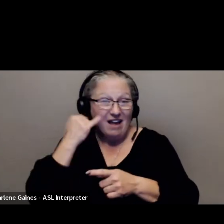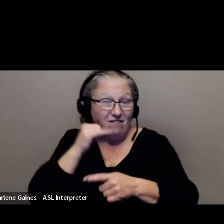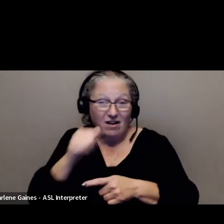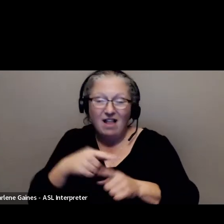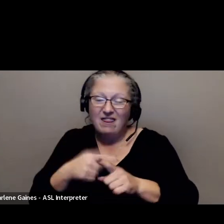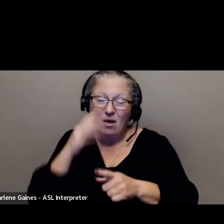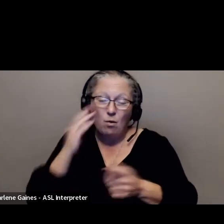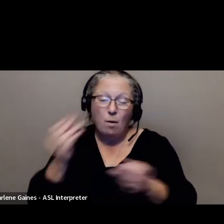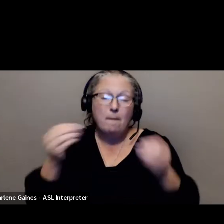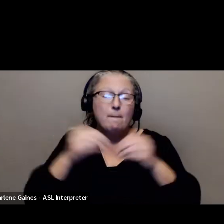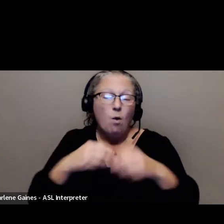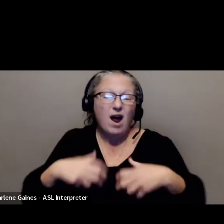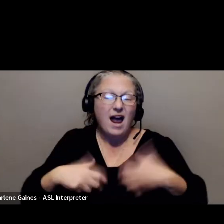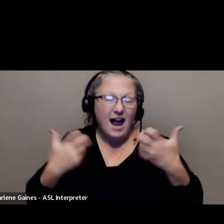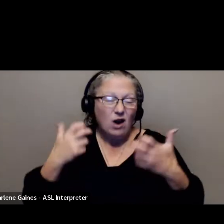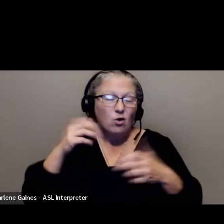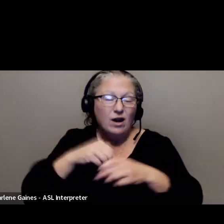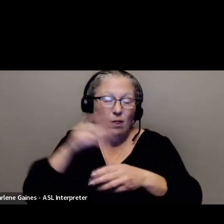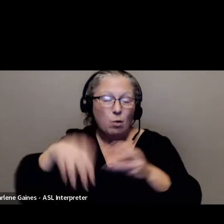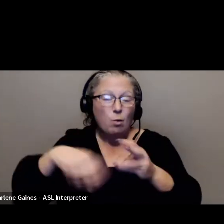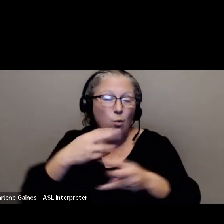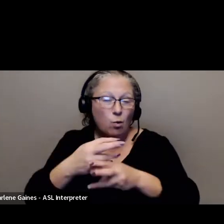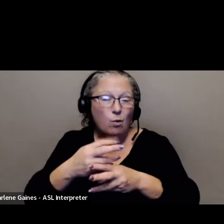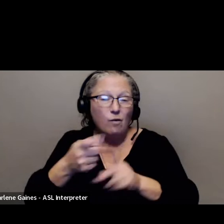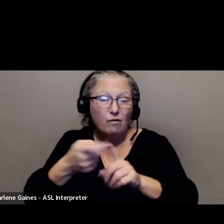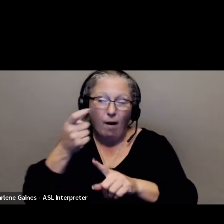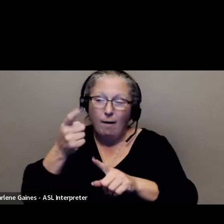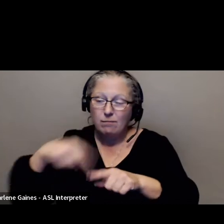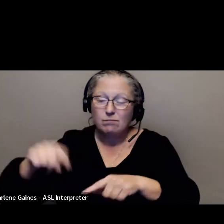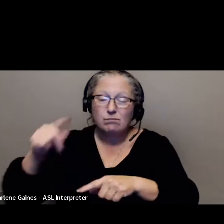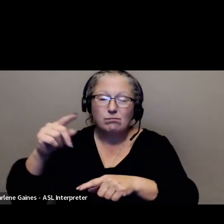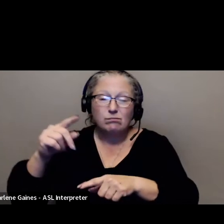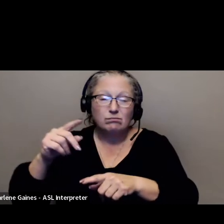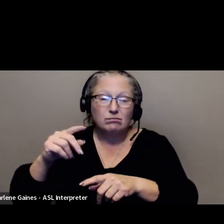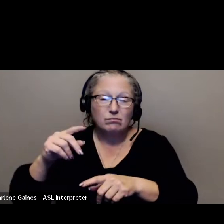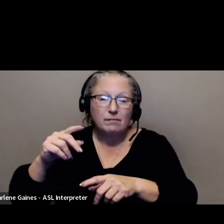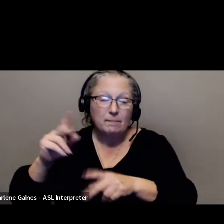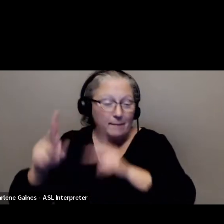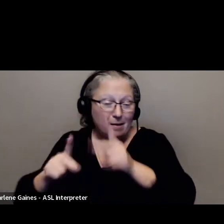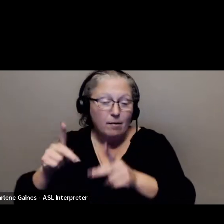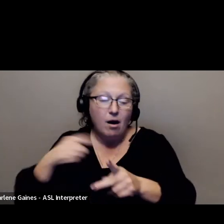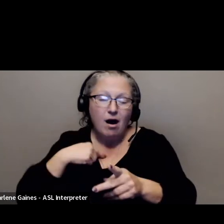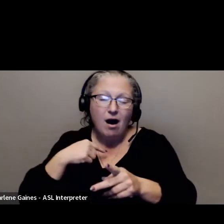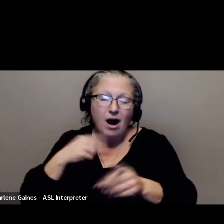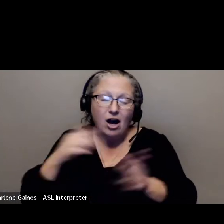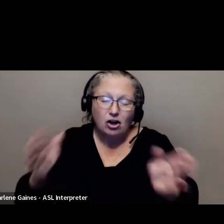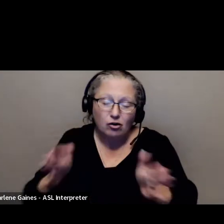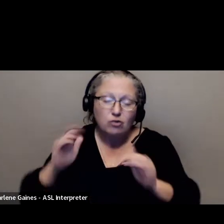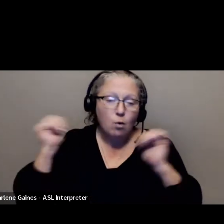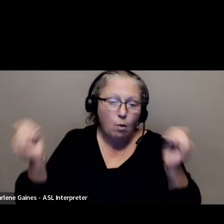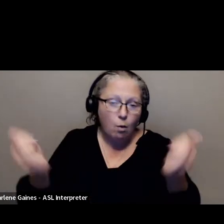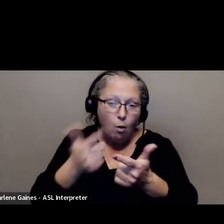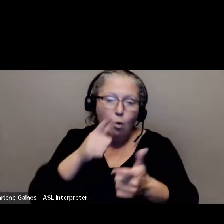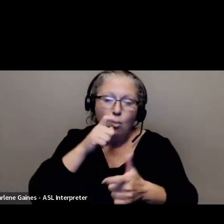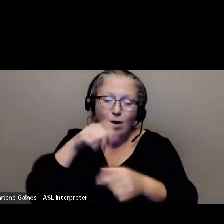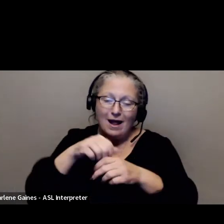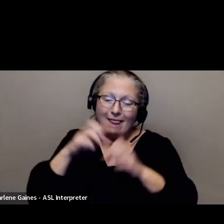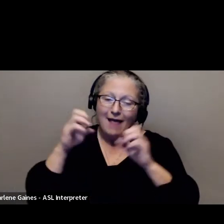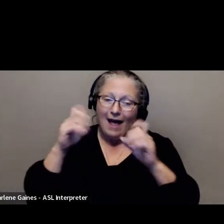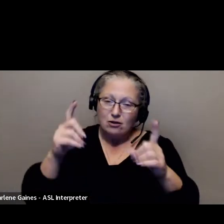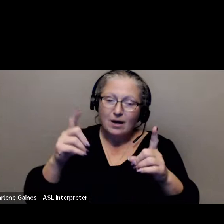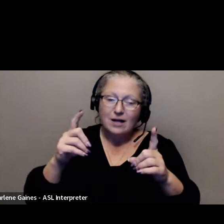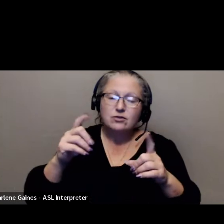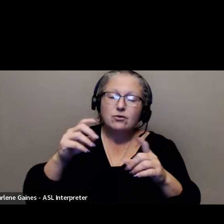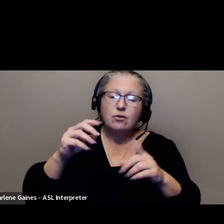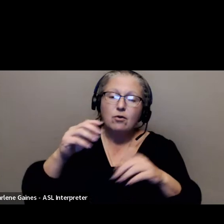in the world. And I just really, really urge all of us in the educational platform